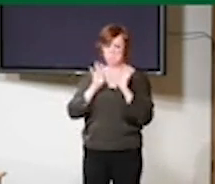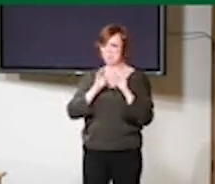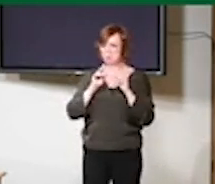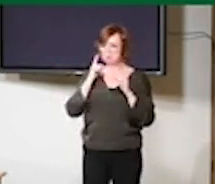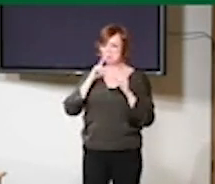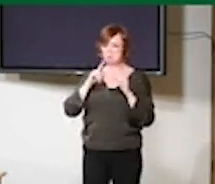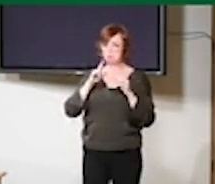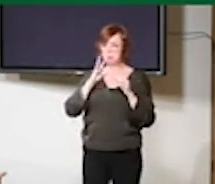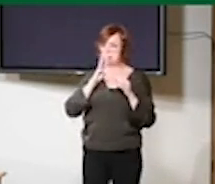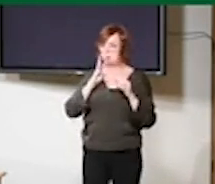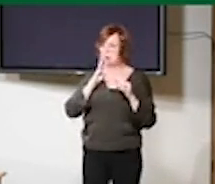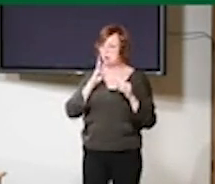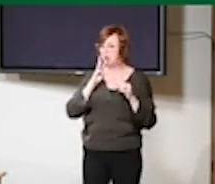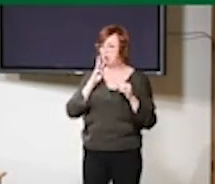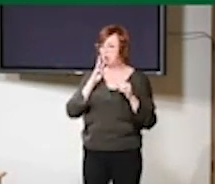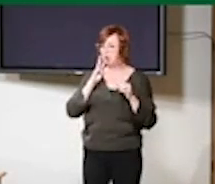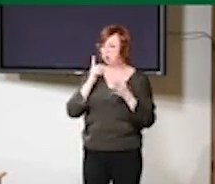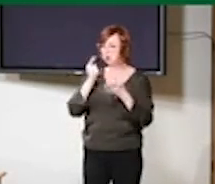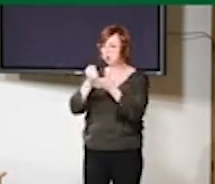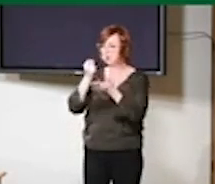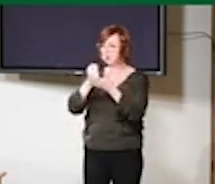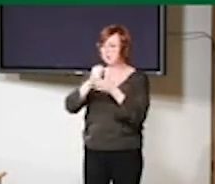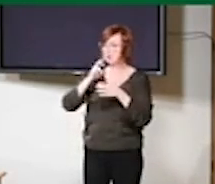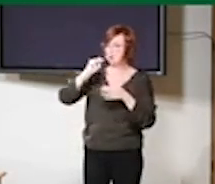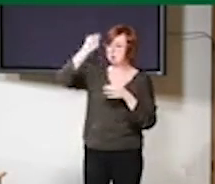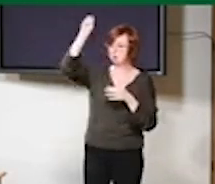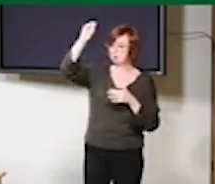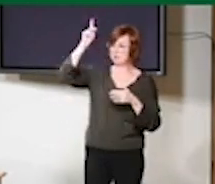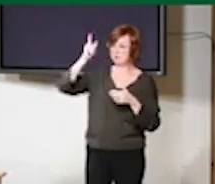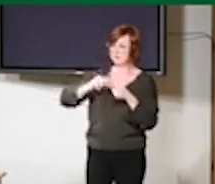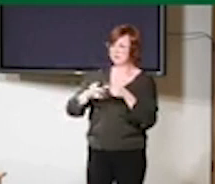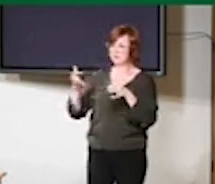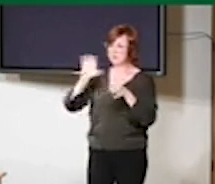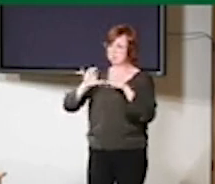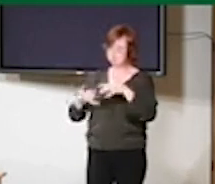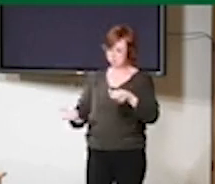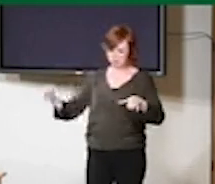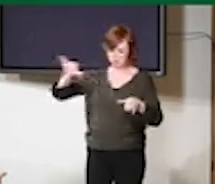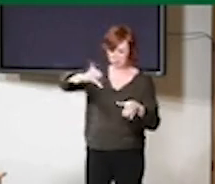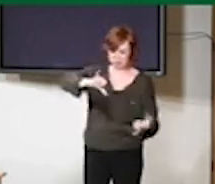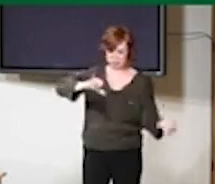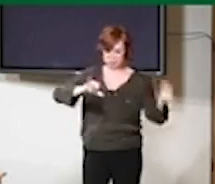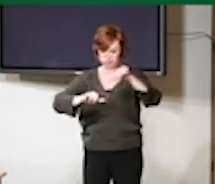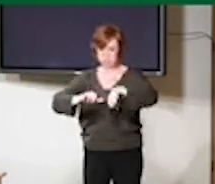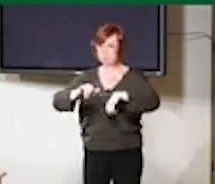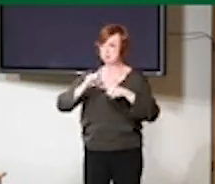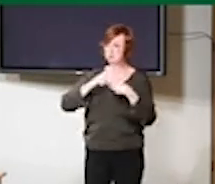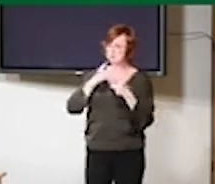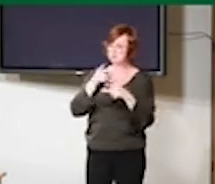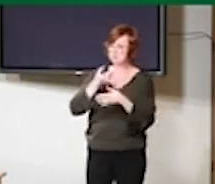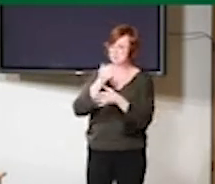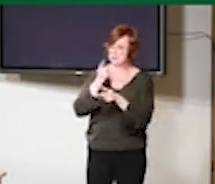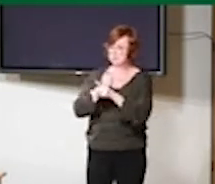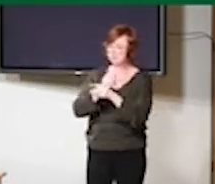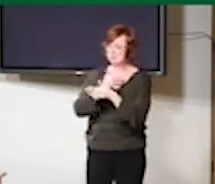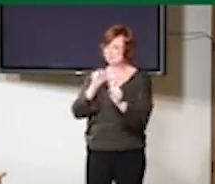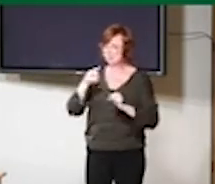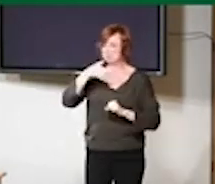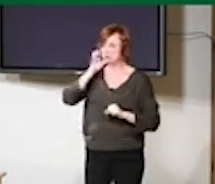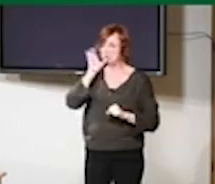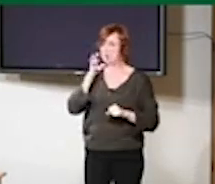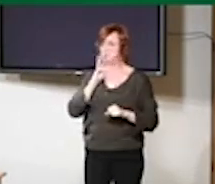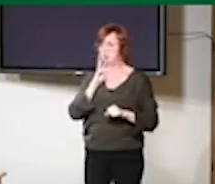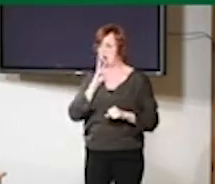treat our wastewater. There are all of the medical supplies as well as our food that need to continue to be